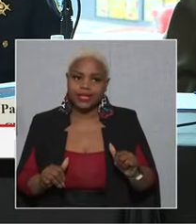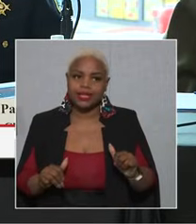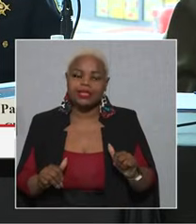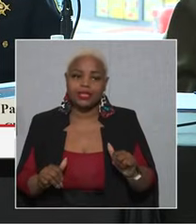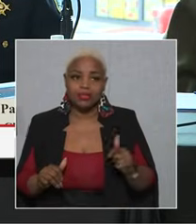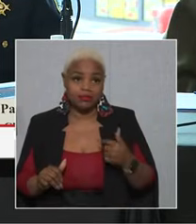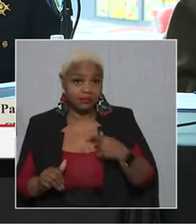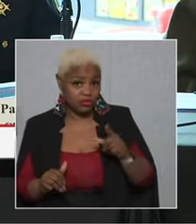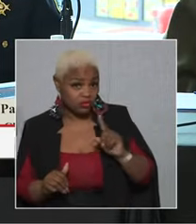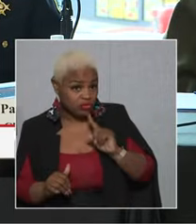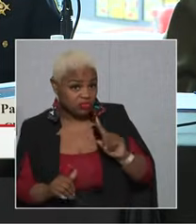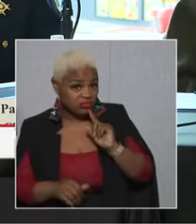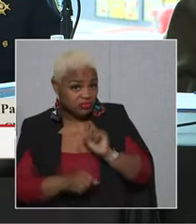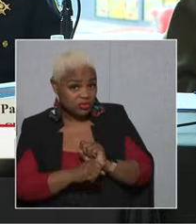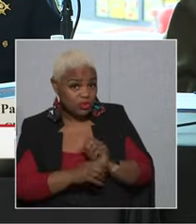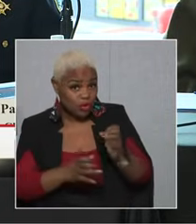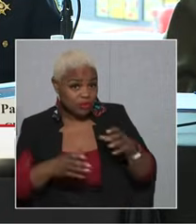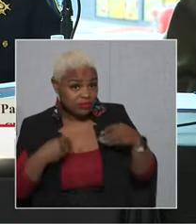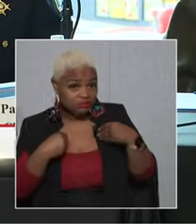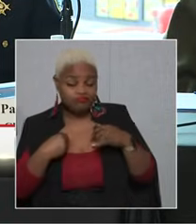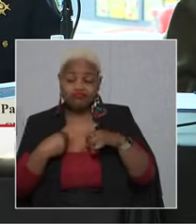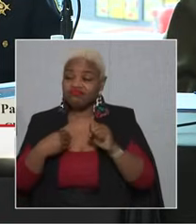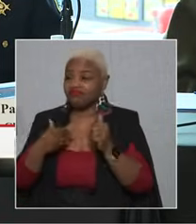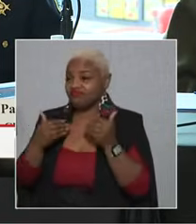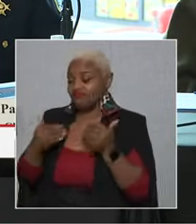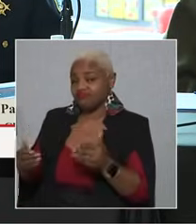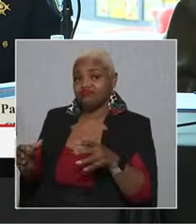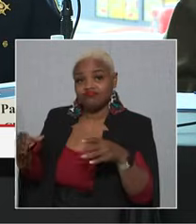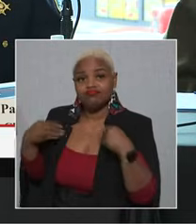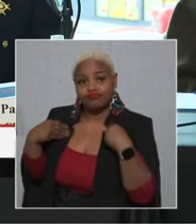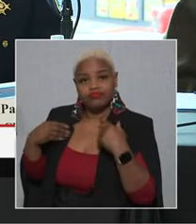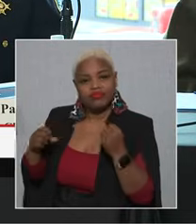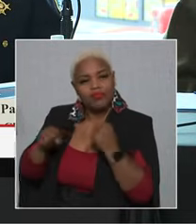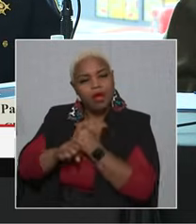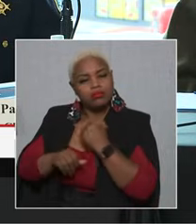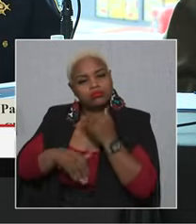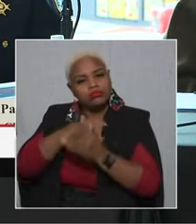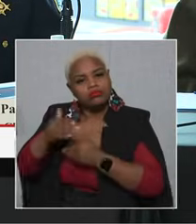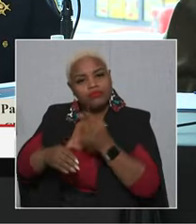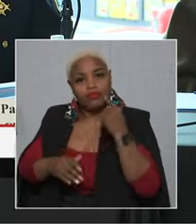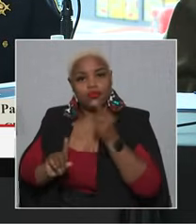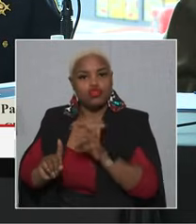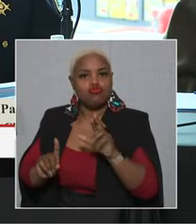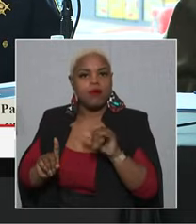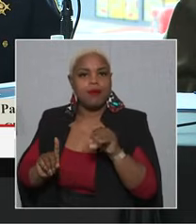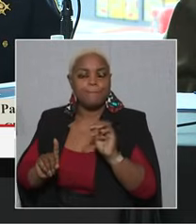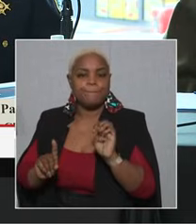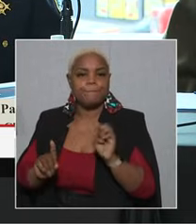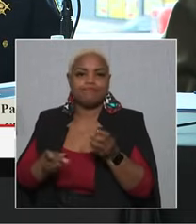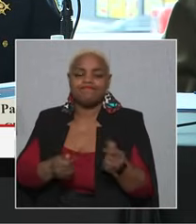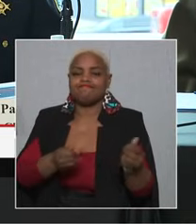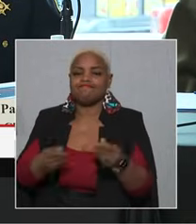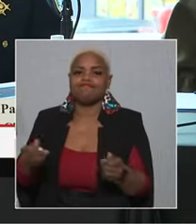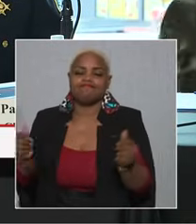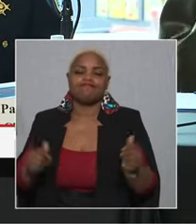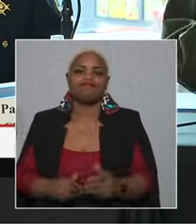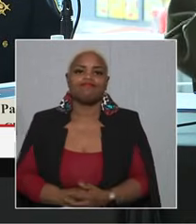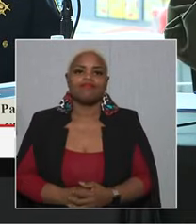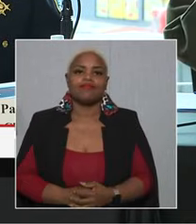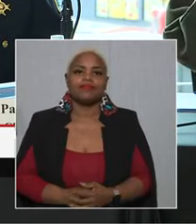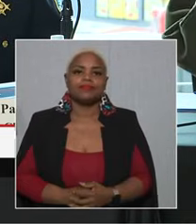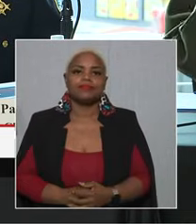this on?" And she said, "I'm sure because I'm a crime fighter." The trends the city was facing